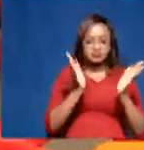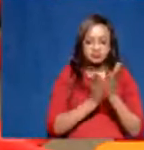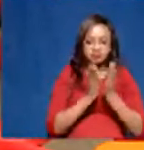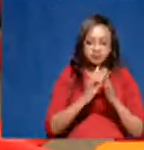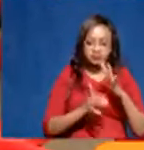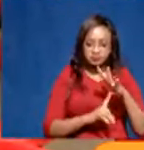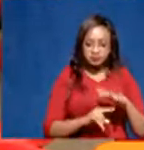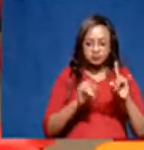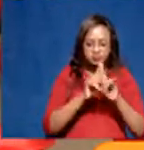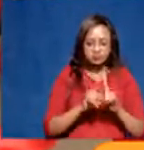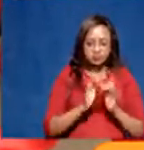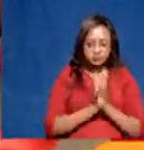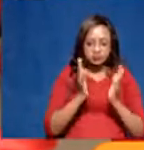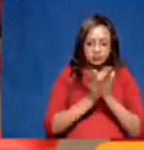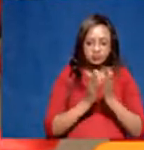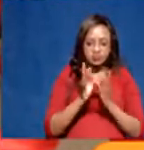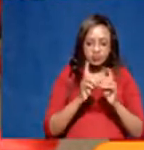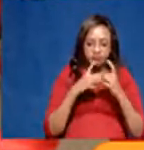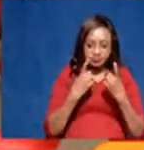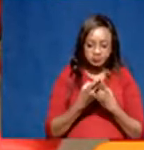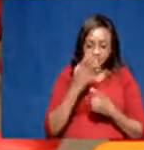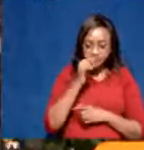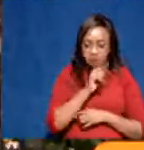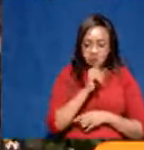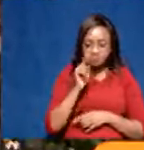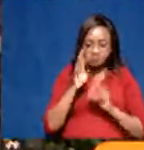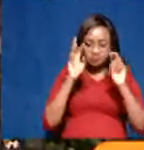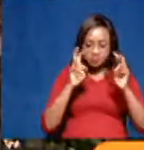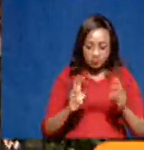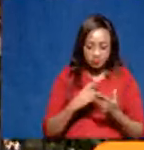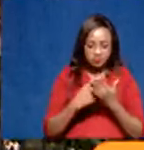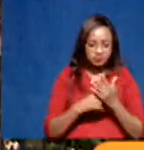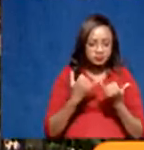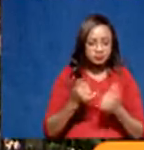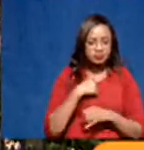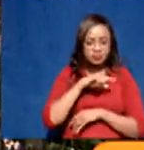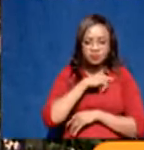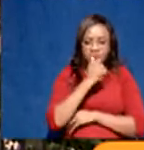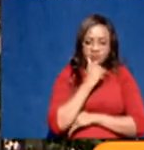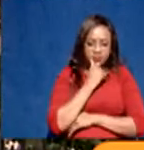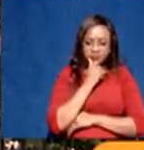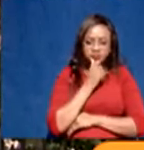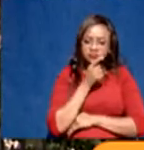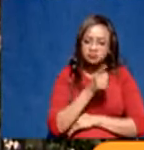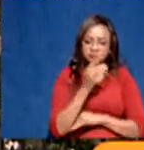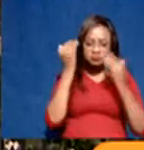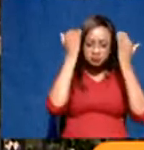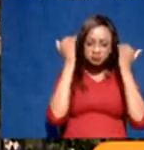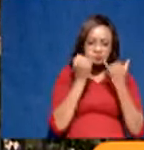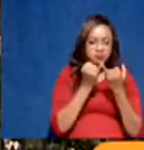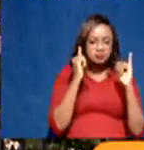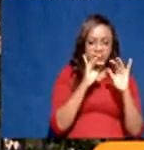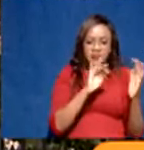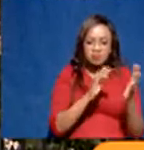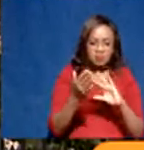the Public Service State Department, a matter that raised issues on what then was the fate of the independence of the Judiciary, as it was